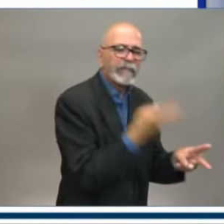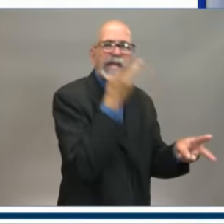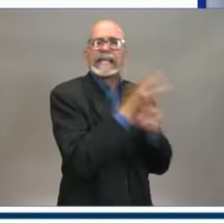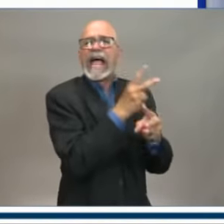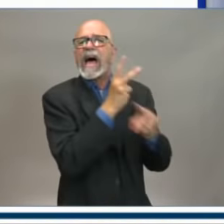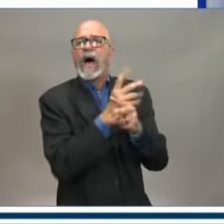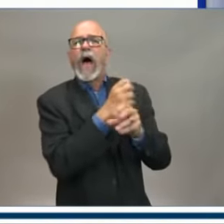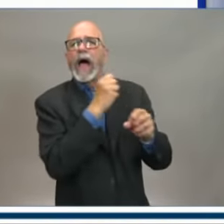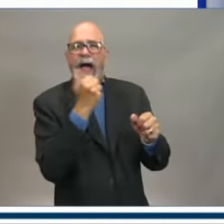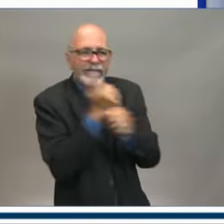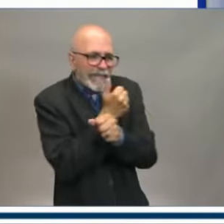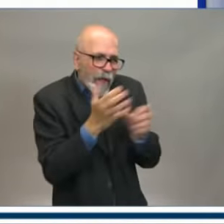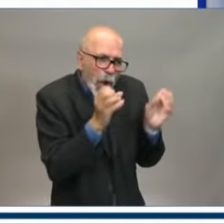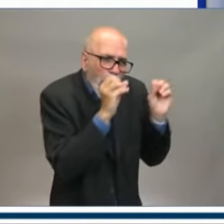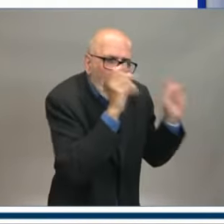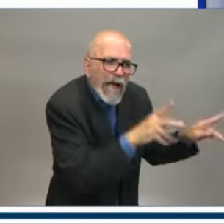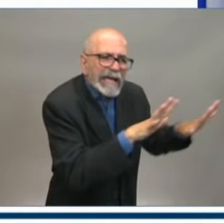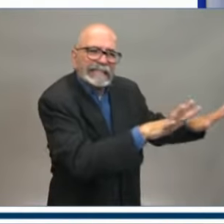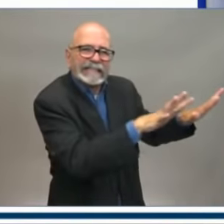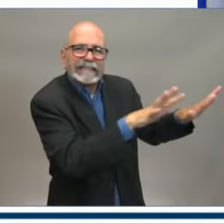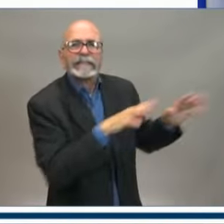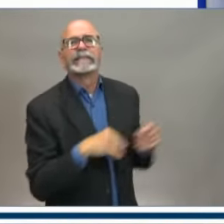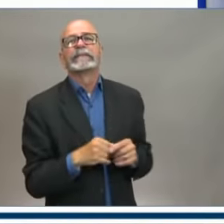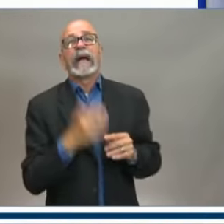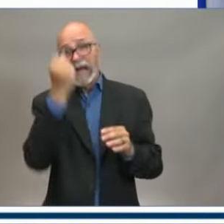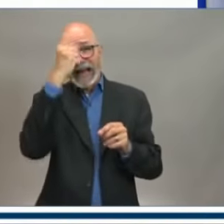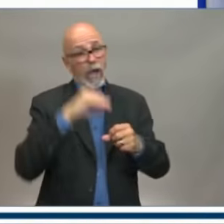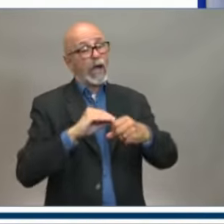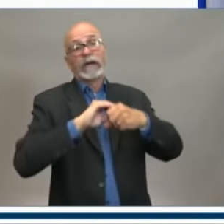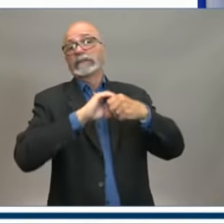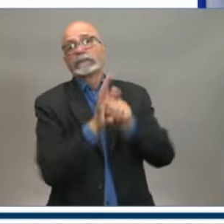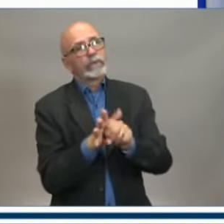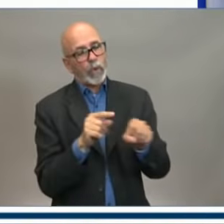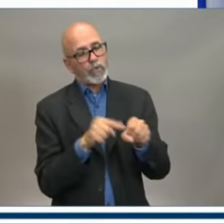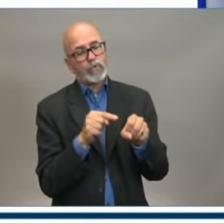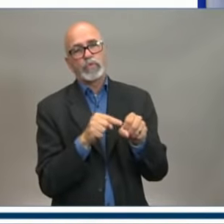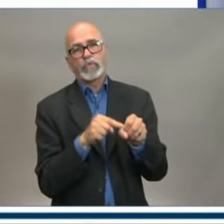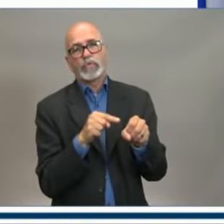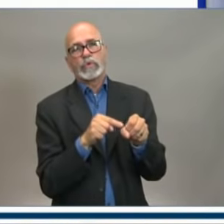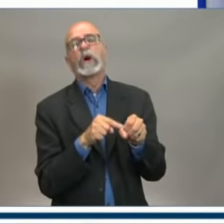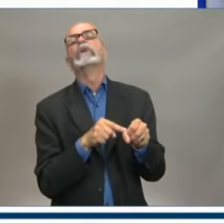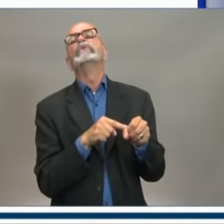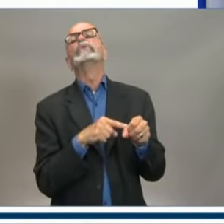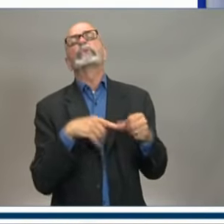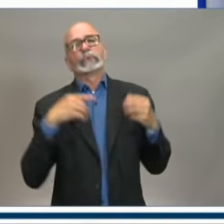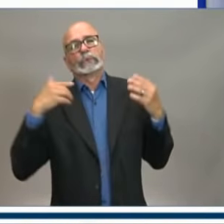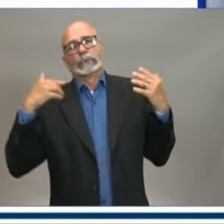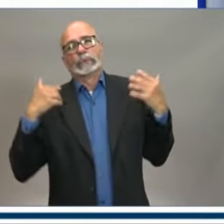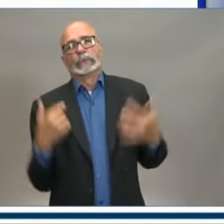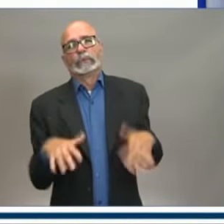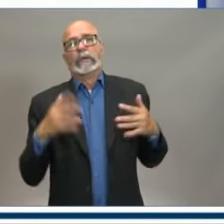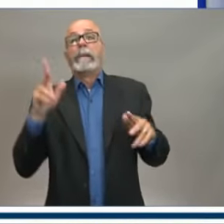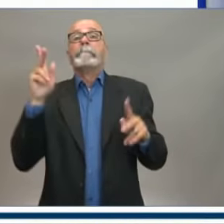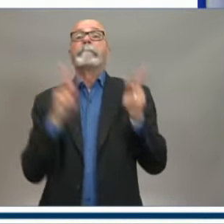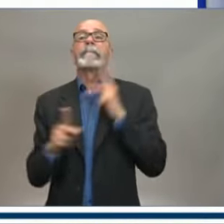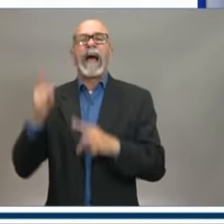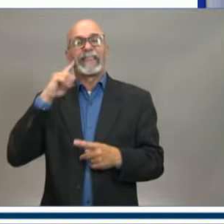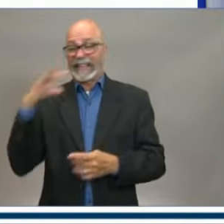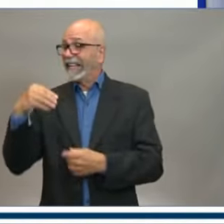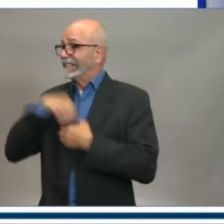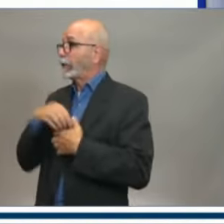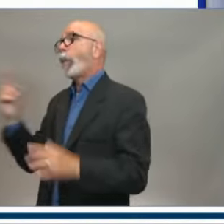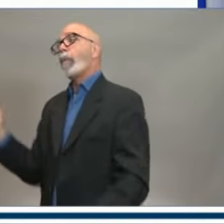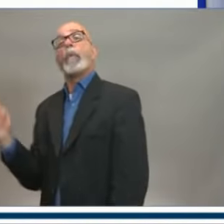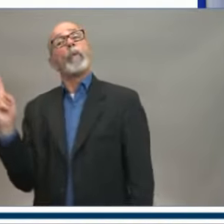obviously, this virus, when it get in through people carrying it who were asymptomatic, not realizing they were carrying it, get